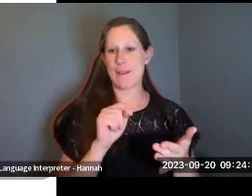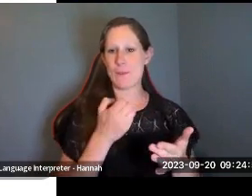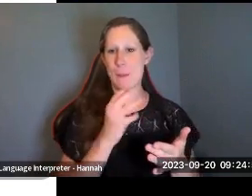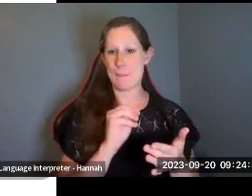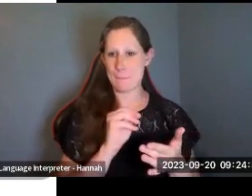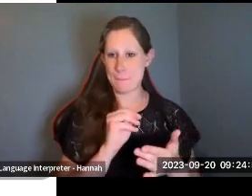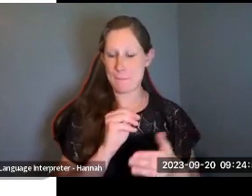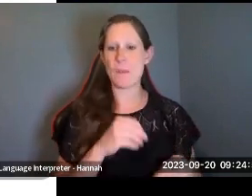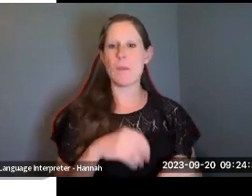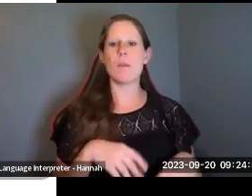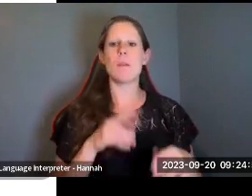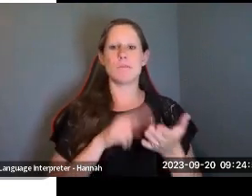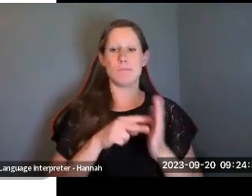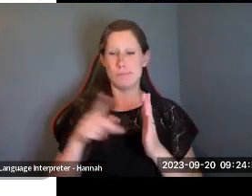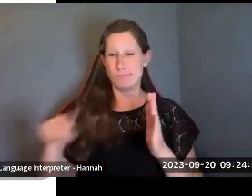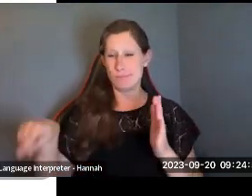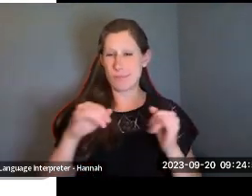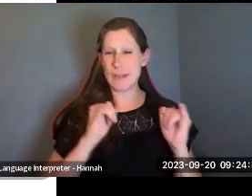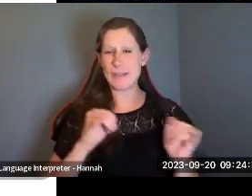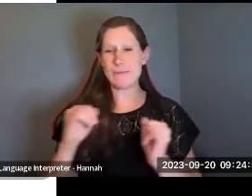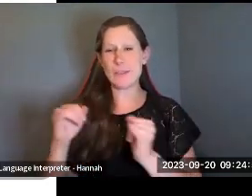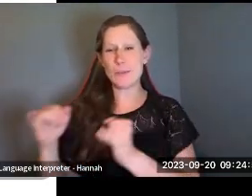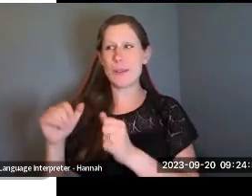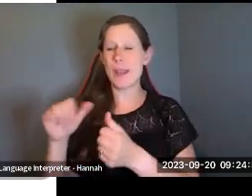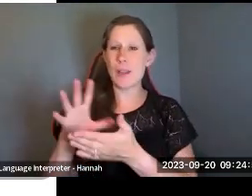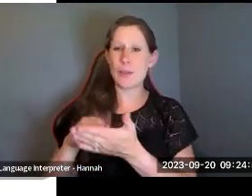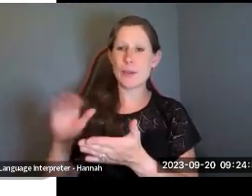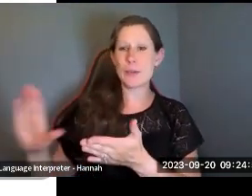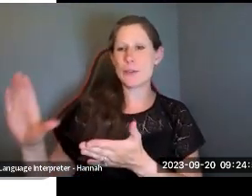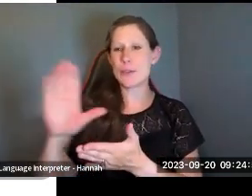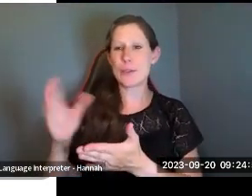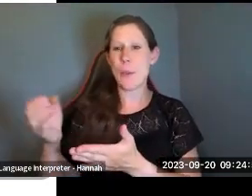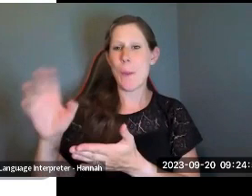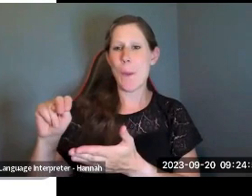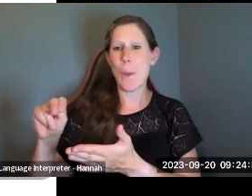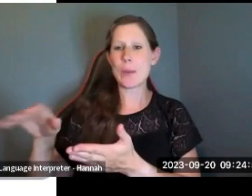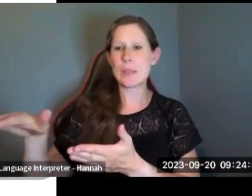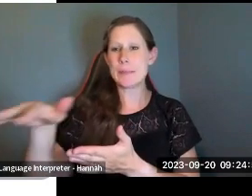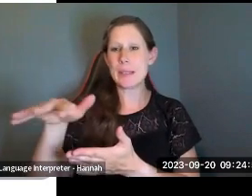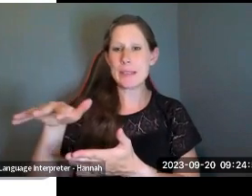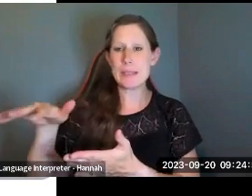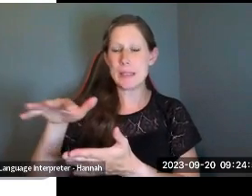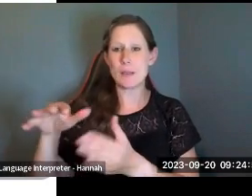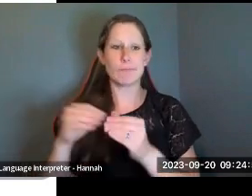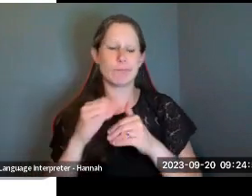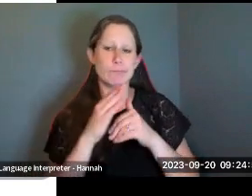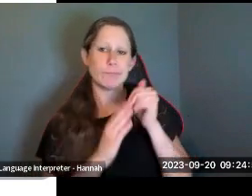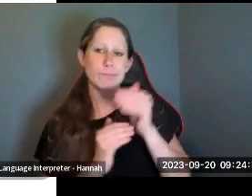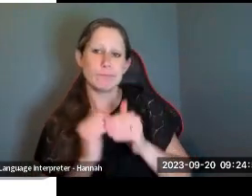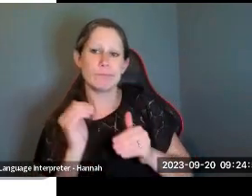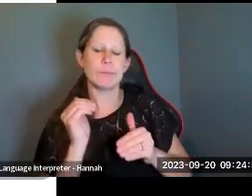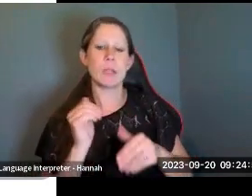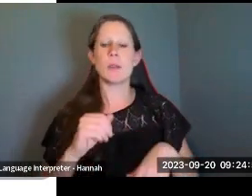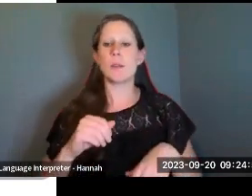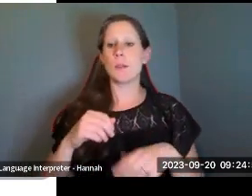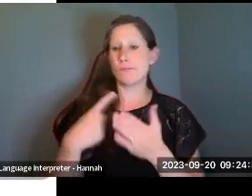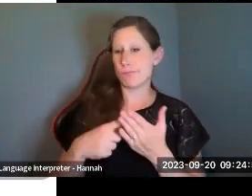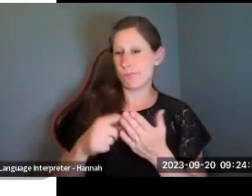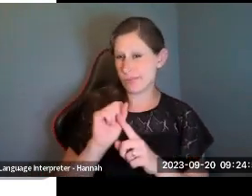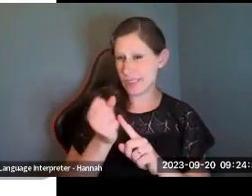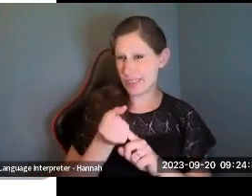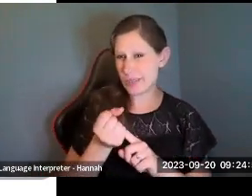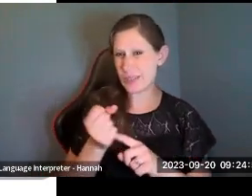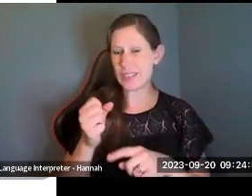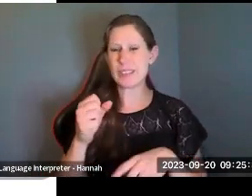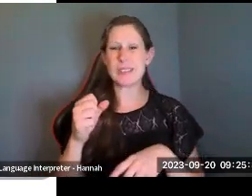allows individuals to learn in their own space. Sometimes there are situations that make